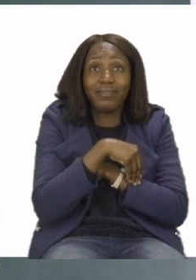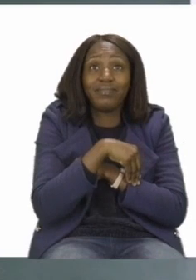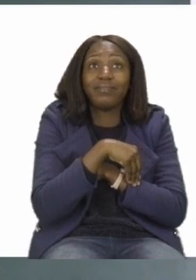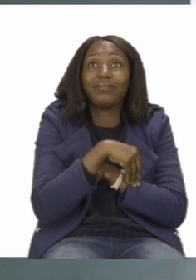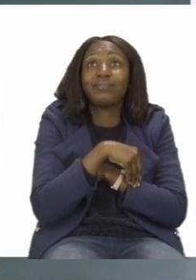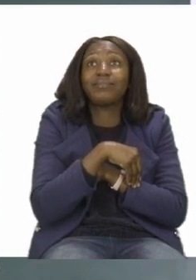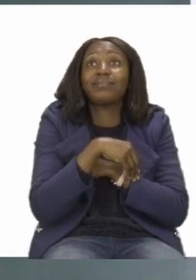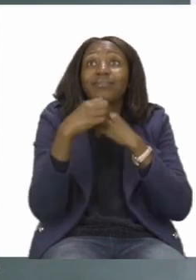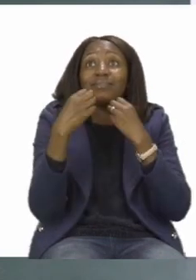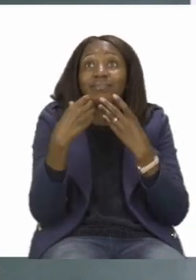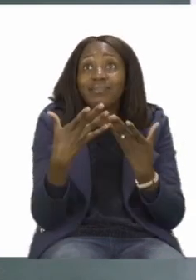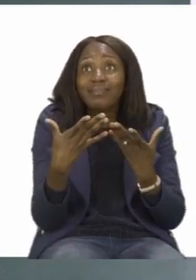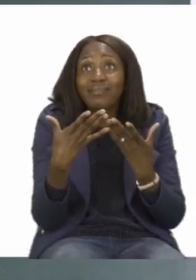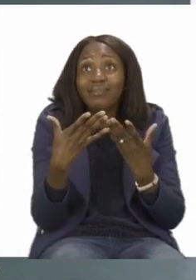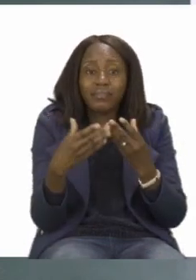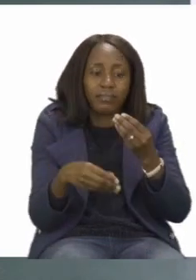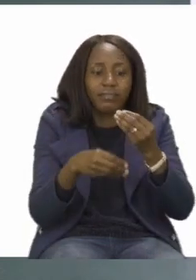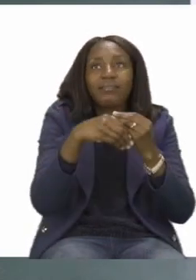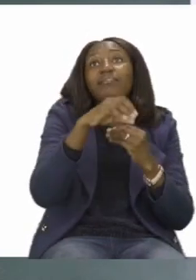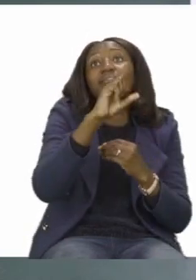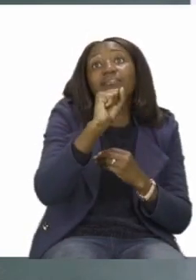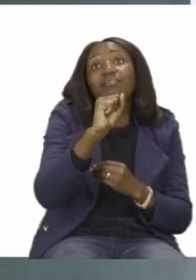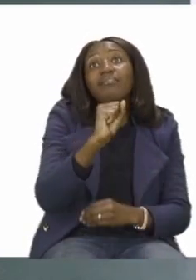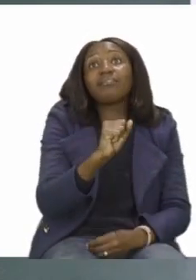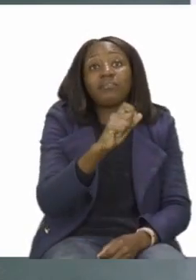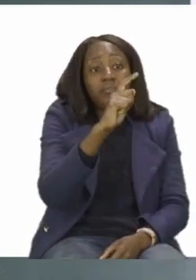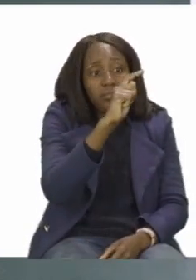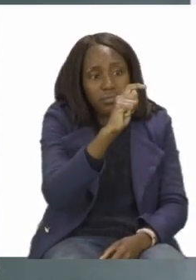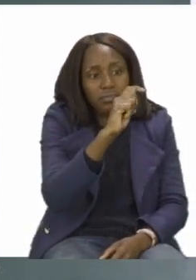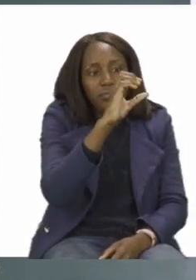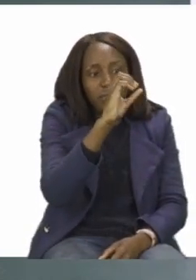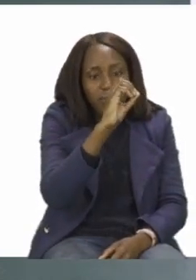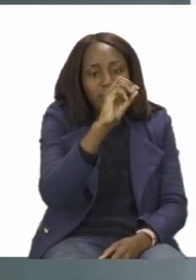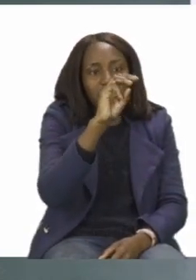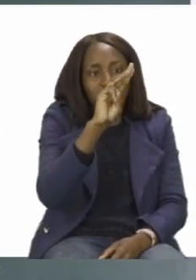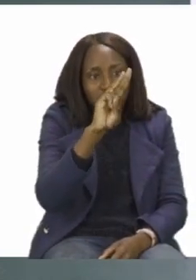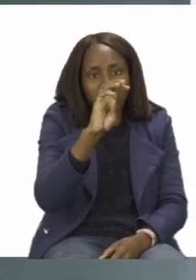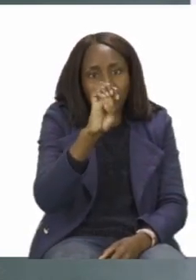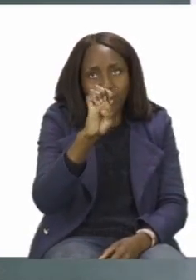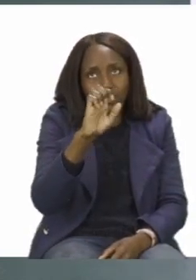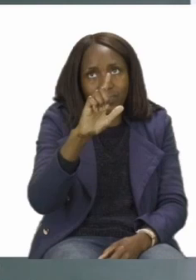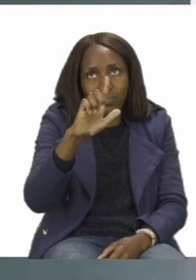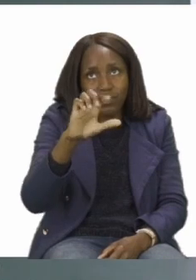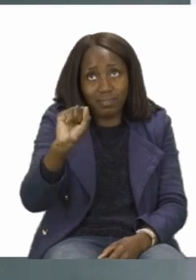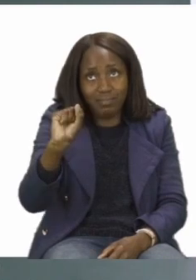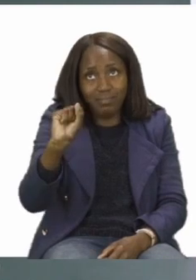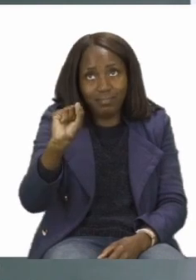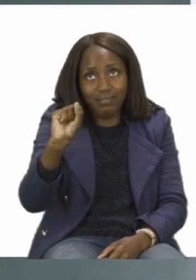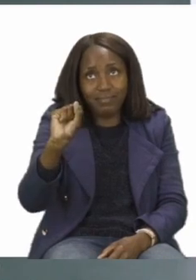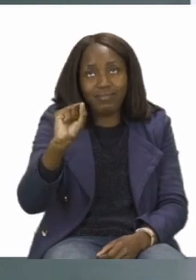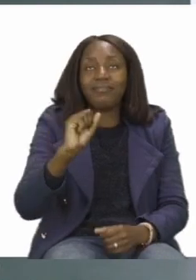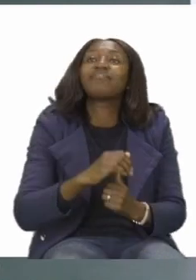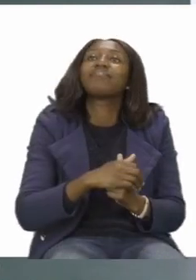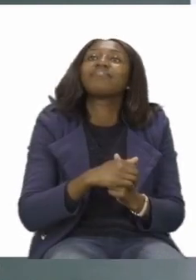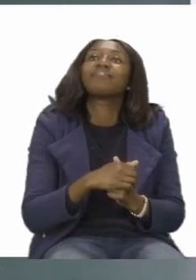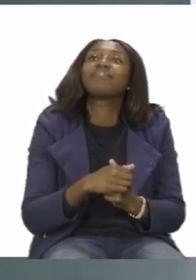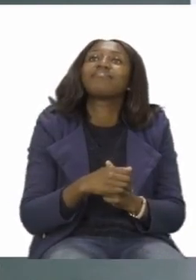we find 4 or 5 more, then we say one towel,